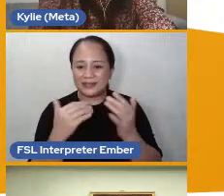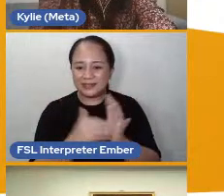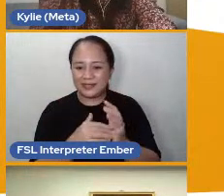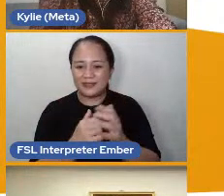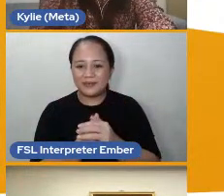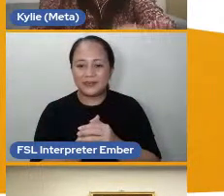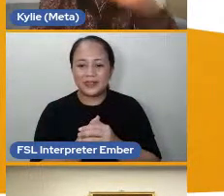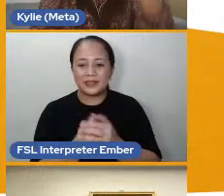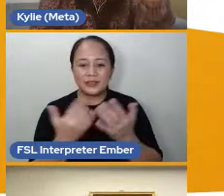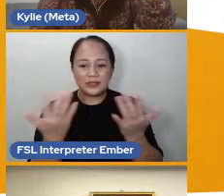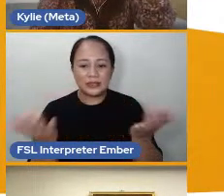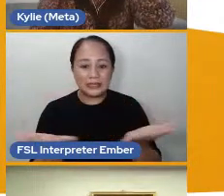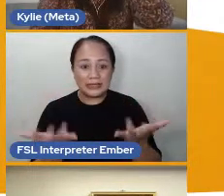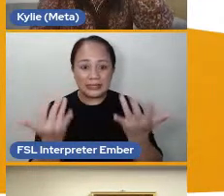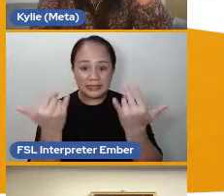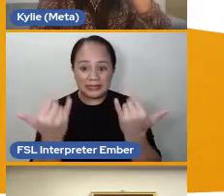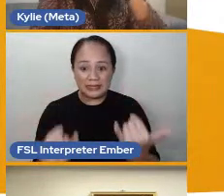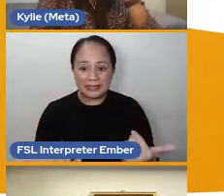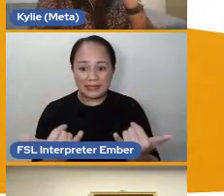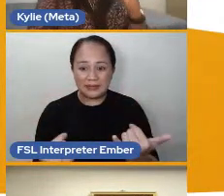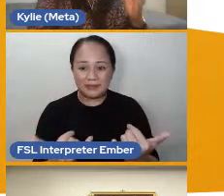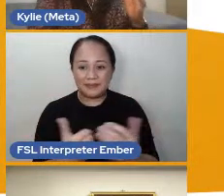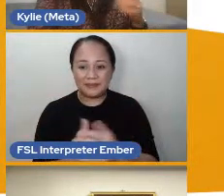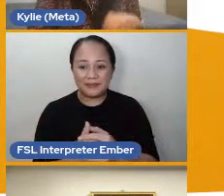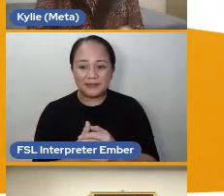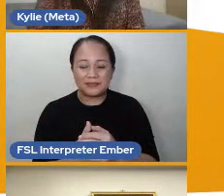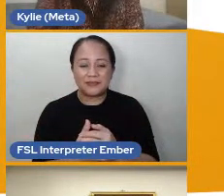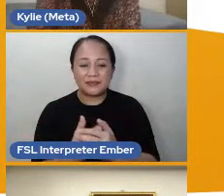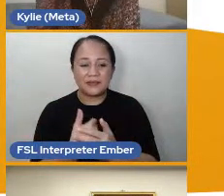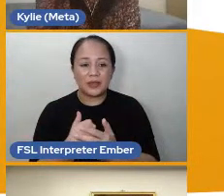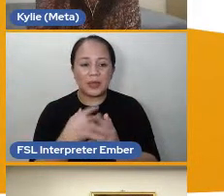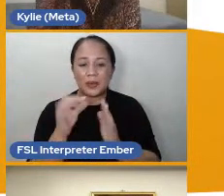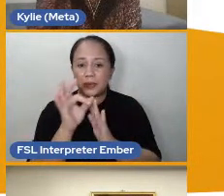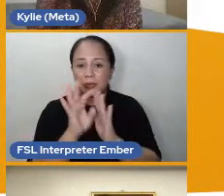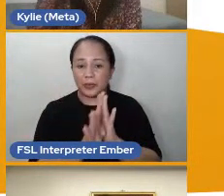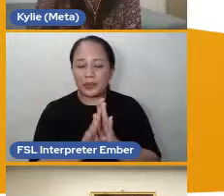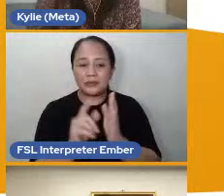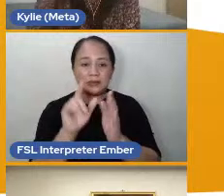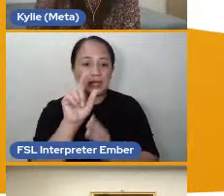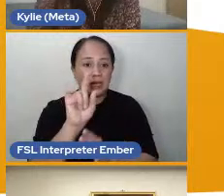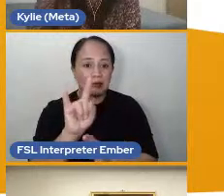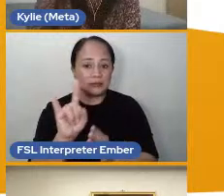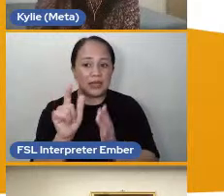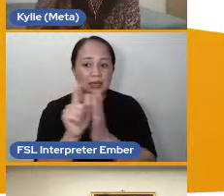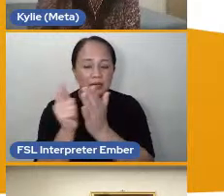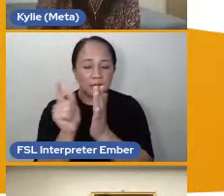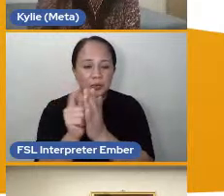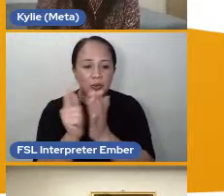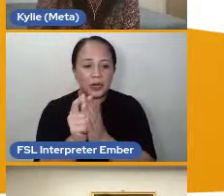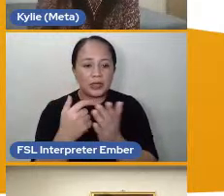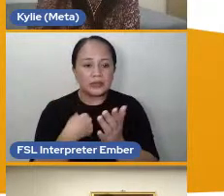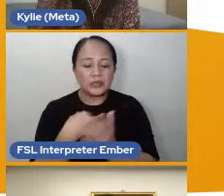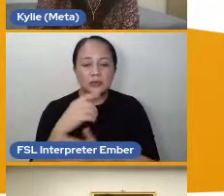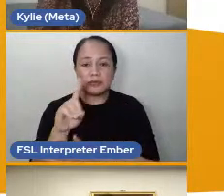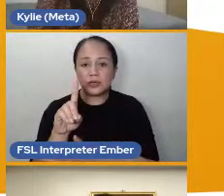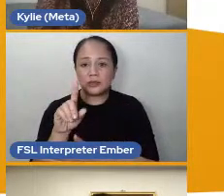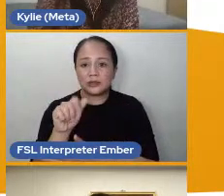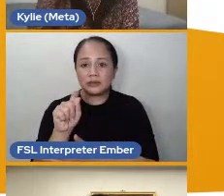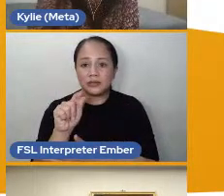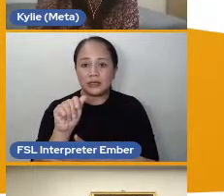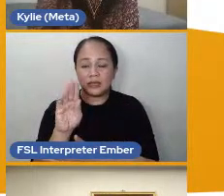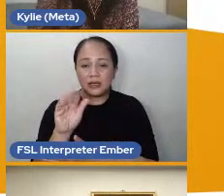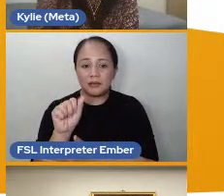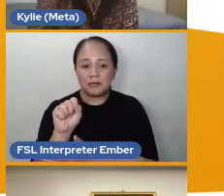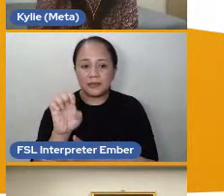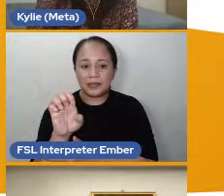here tonight. And I'm going to talk to you about the Facebook ad library, which is our searchable database of electoral